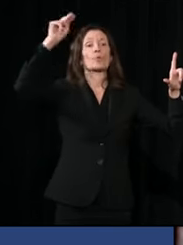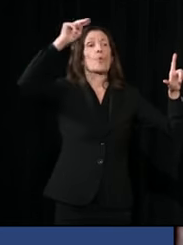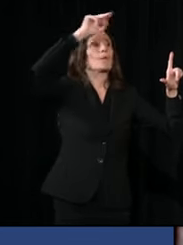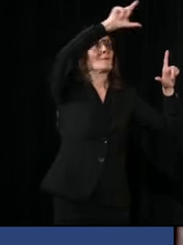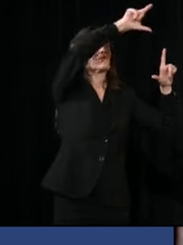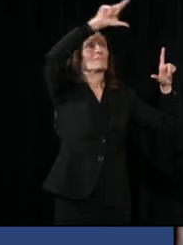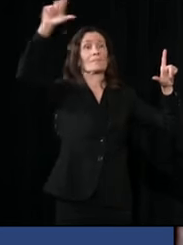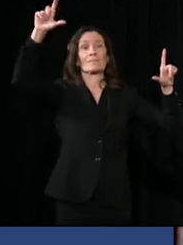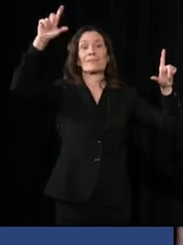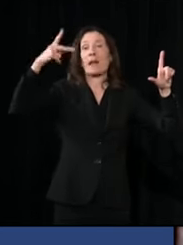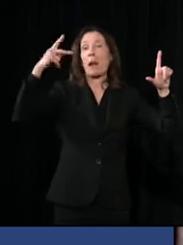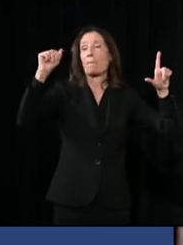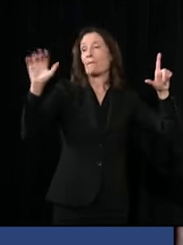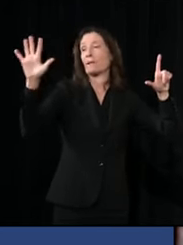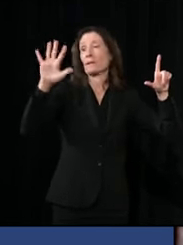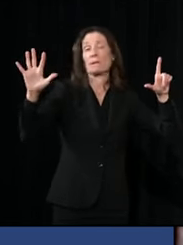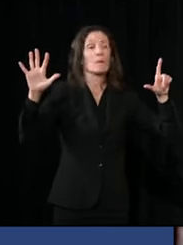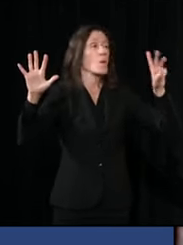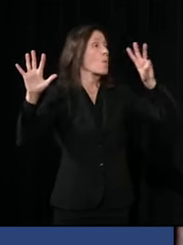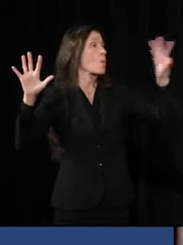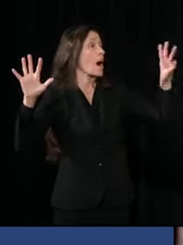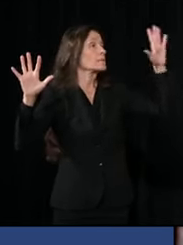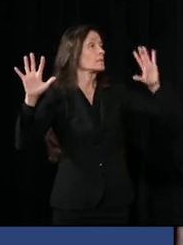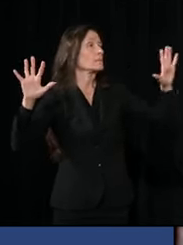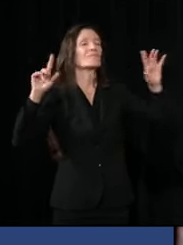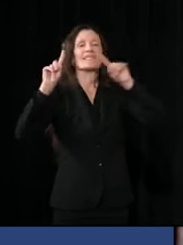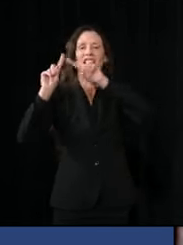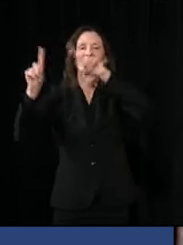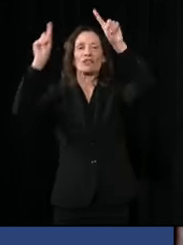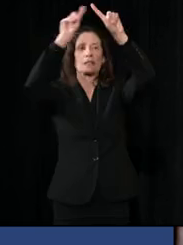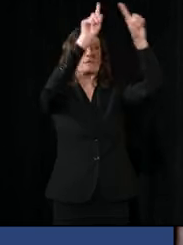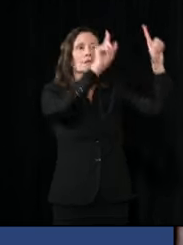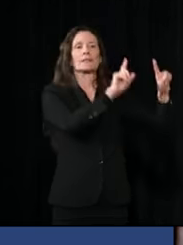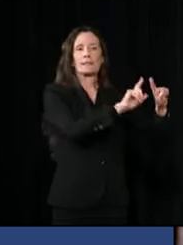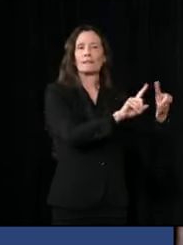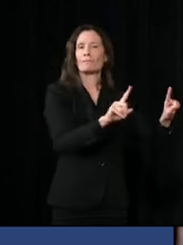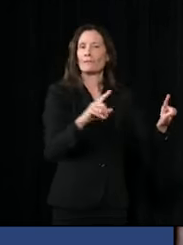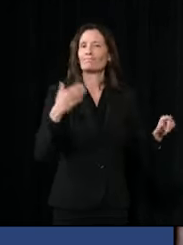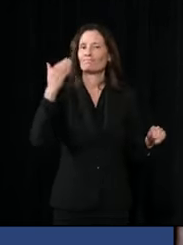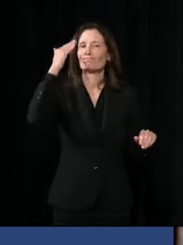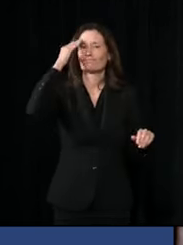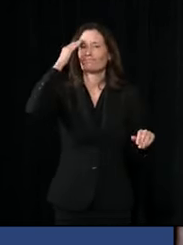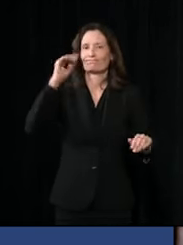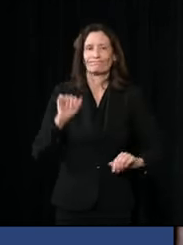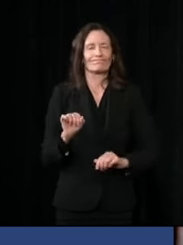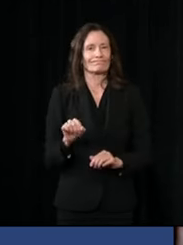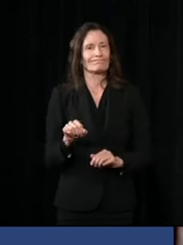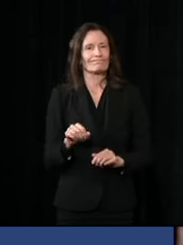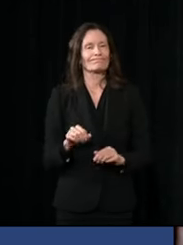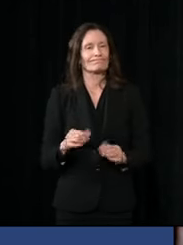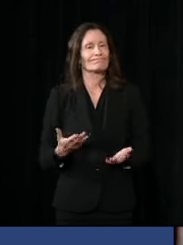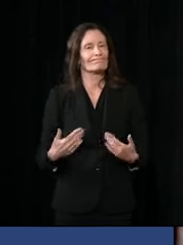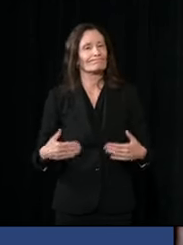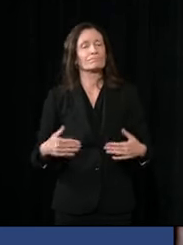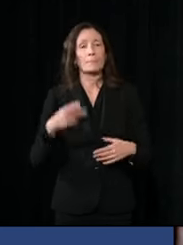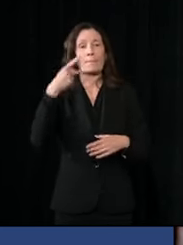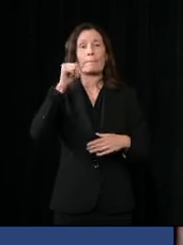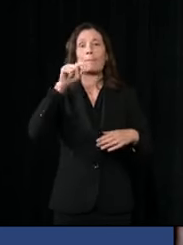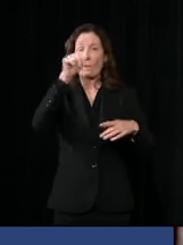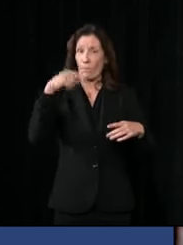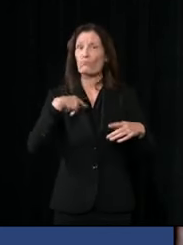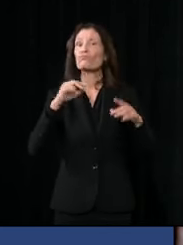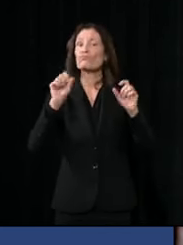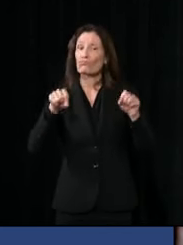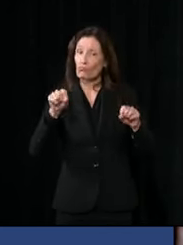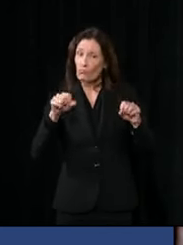as I said in my comments a few moments ago, when we get to the point where we're ready to reopen, it has to be a